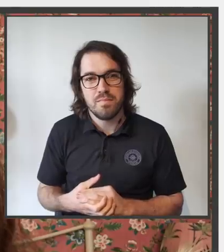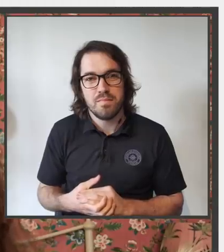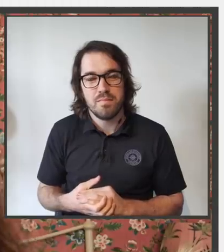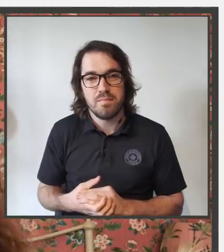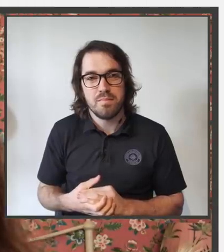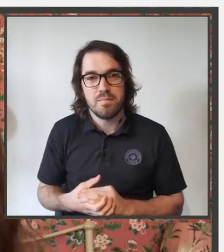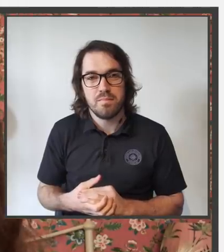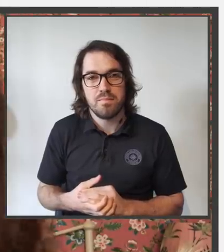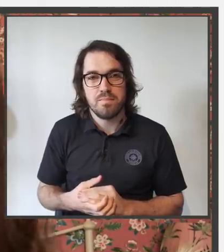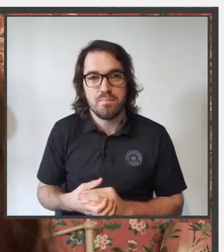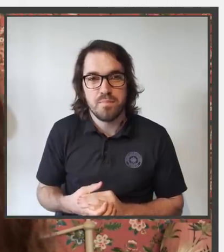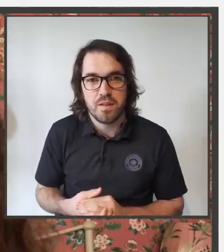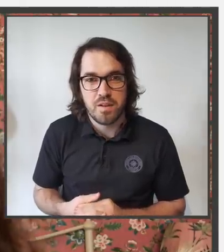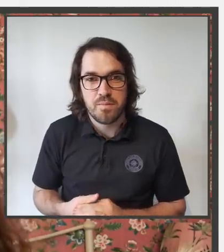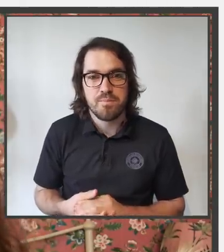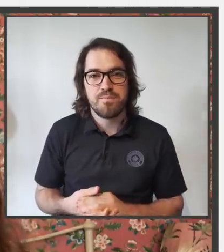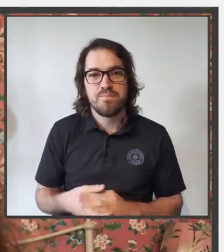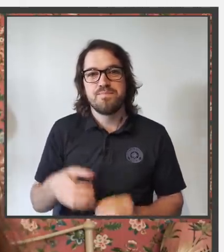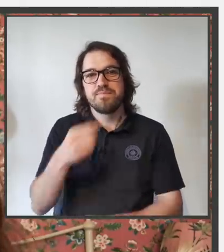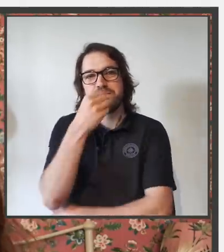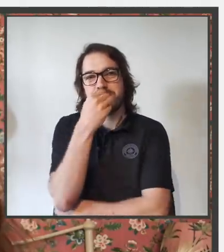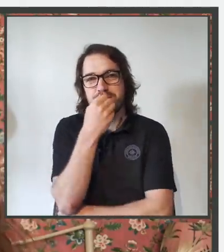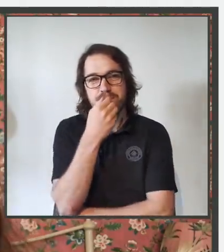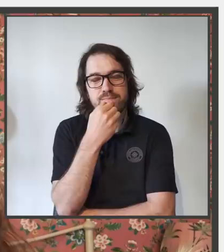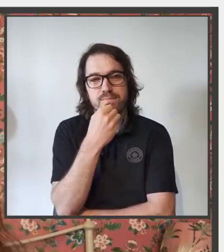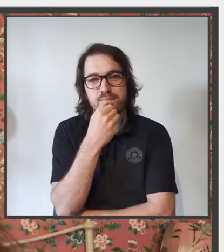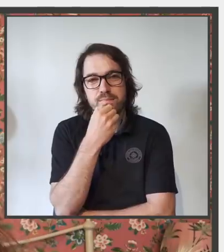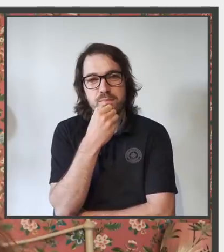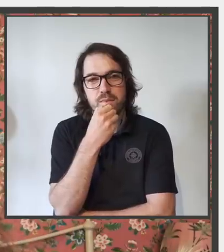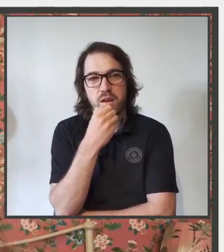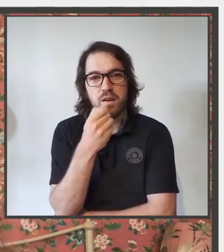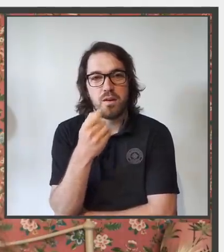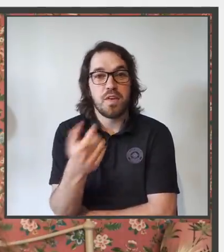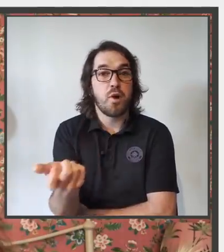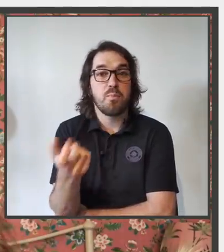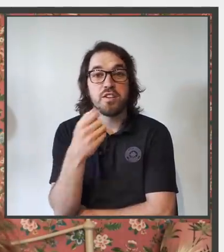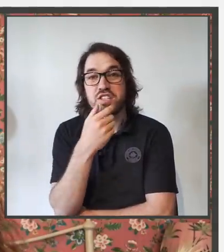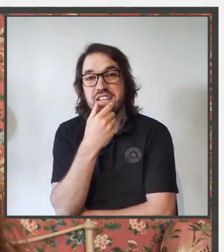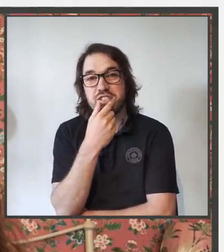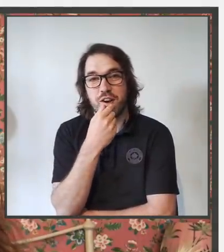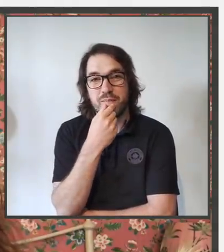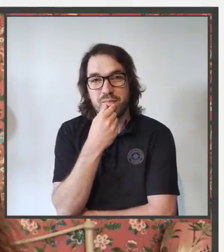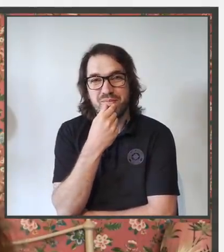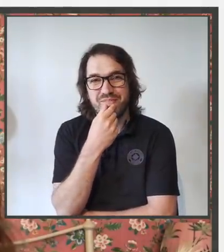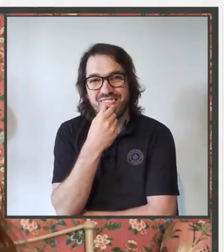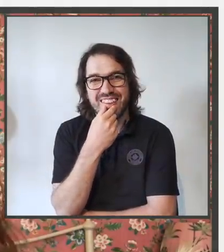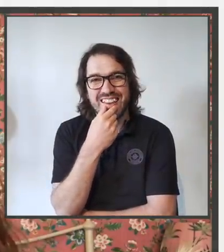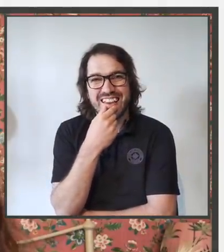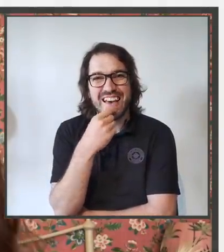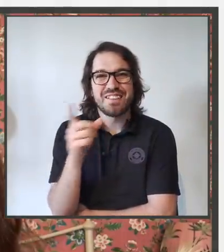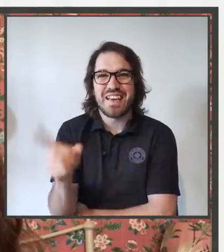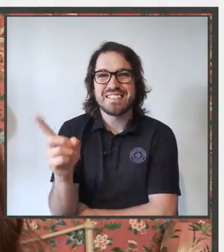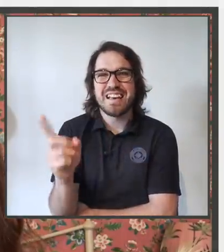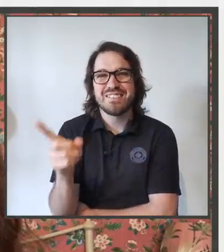Politicians often refuse to budge when they've made a decision about something and they won't change it. They won't budge an inch, right? Won't budge an